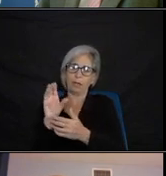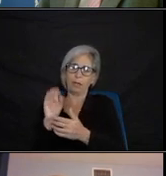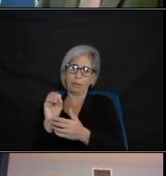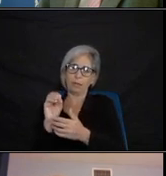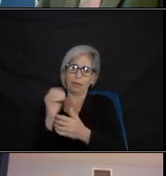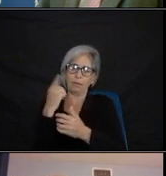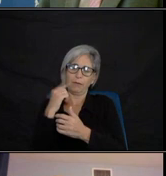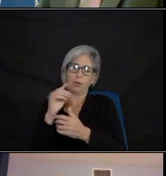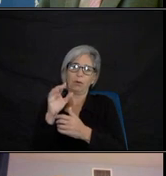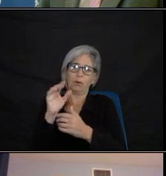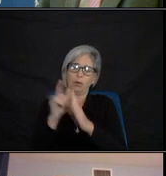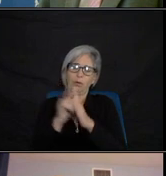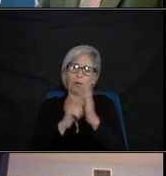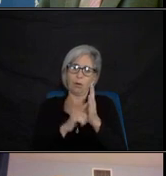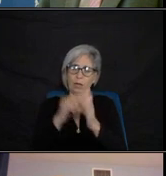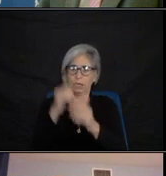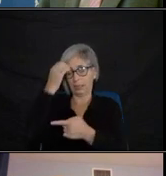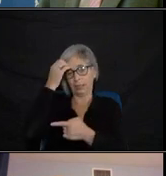the ordinance?